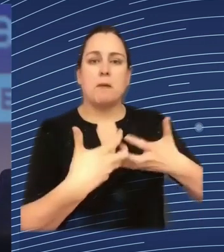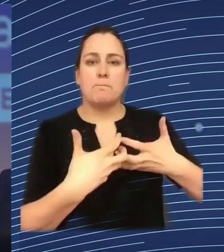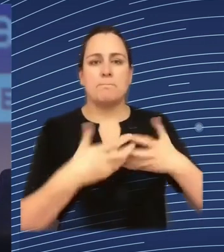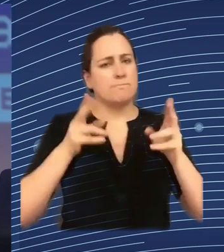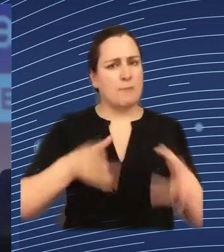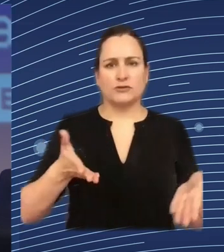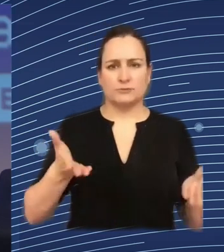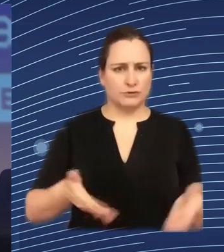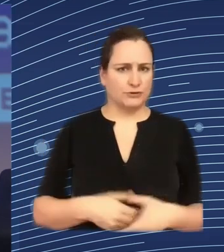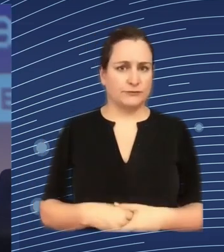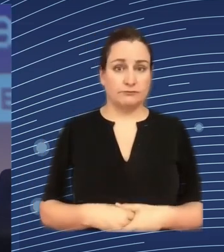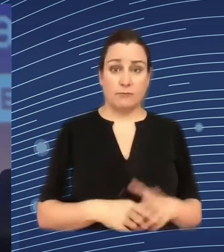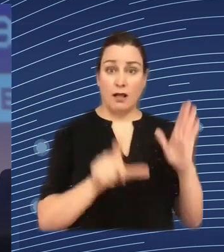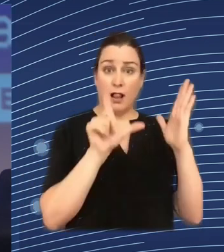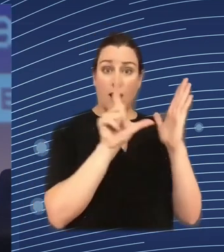um